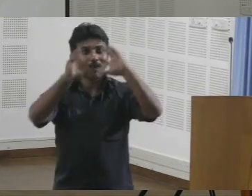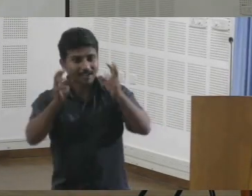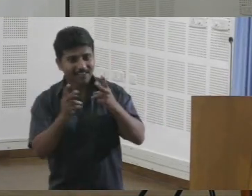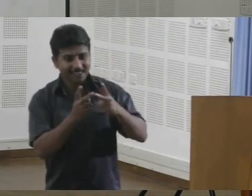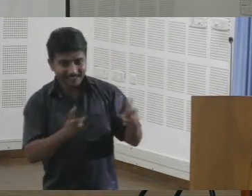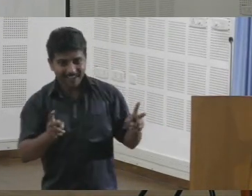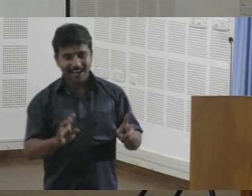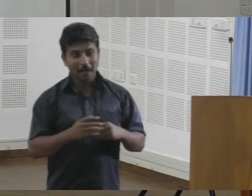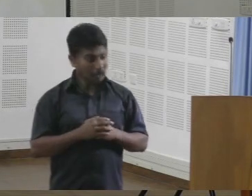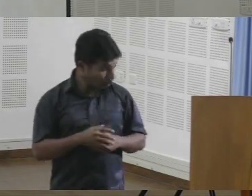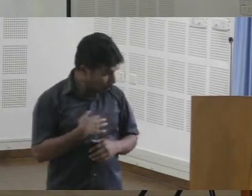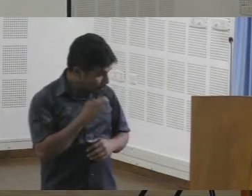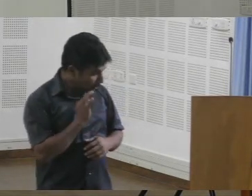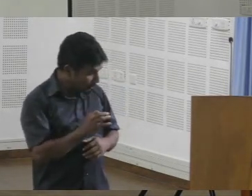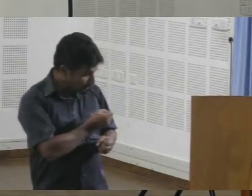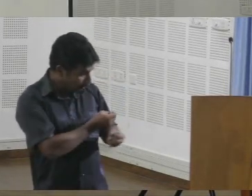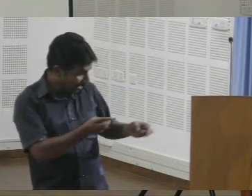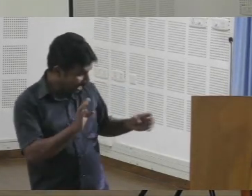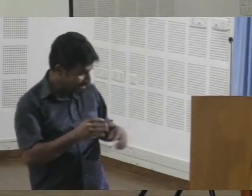riding. Wonderful, Adu.